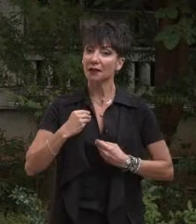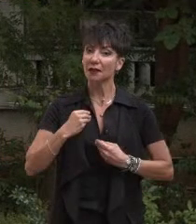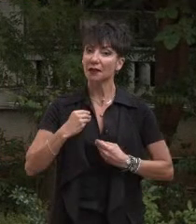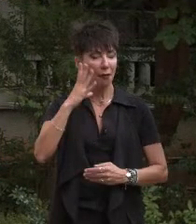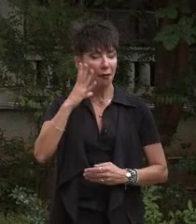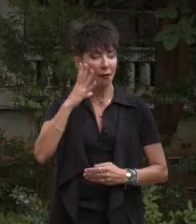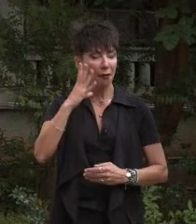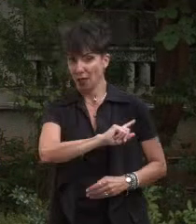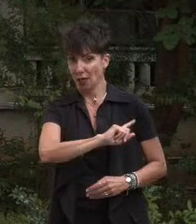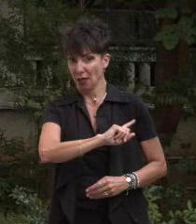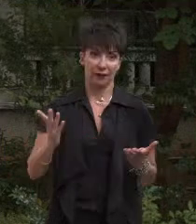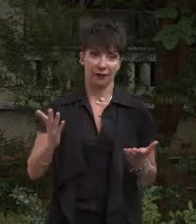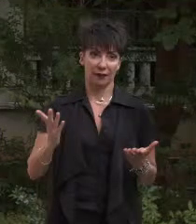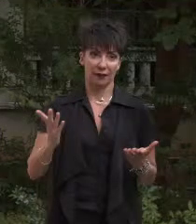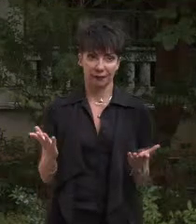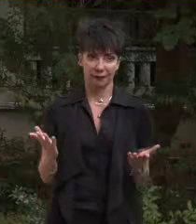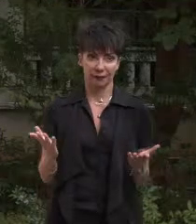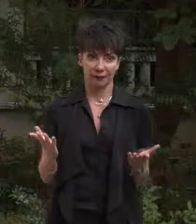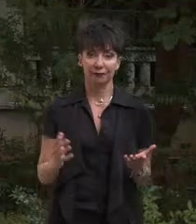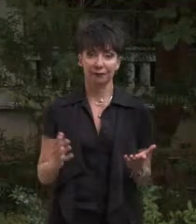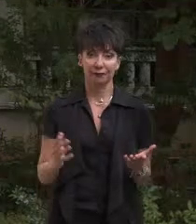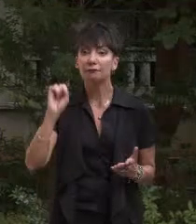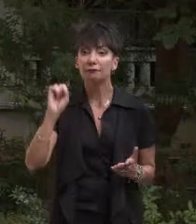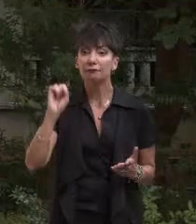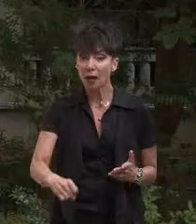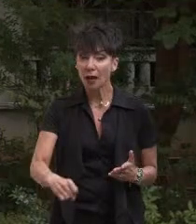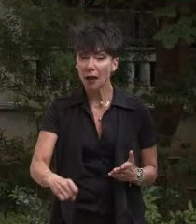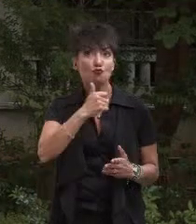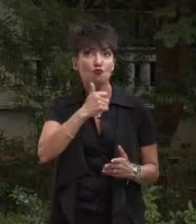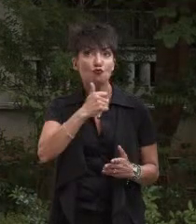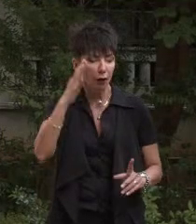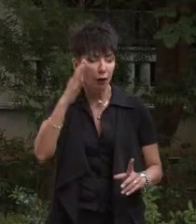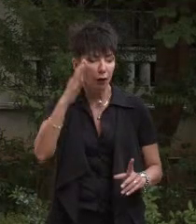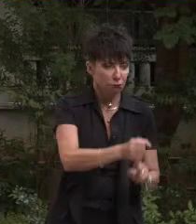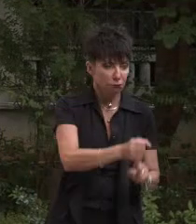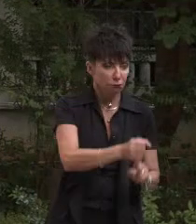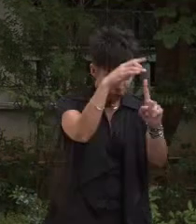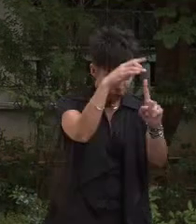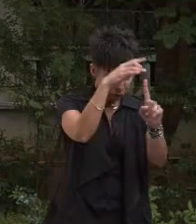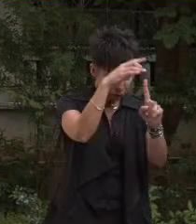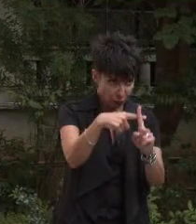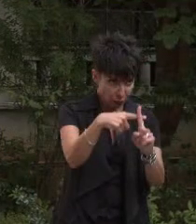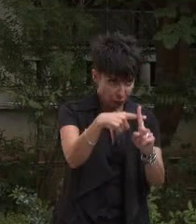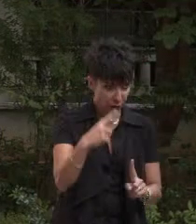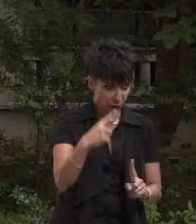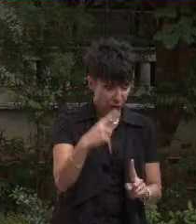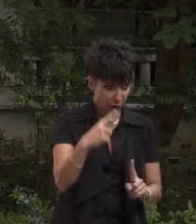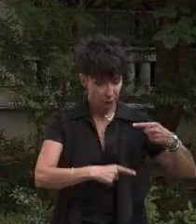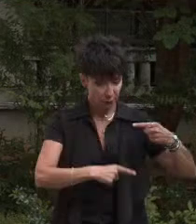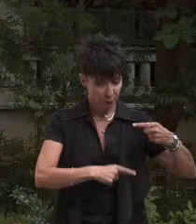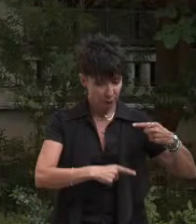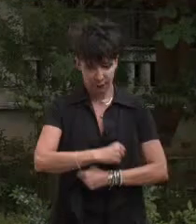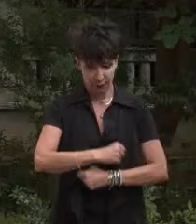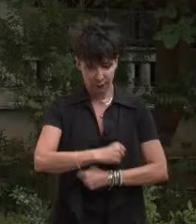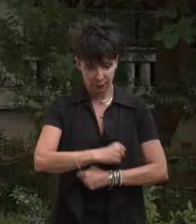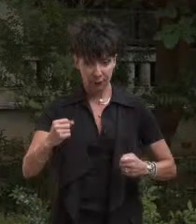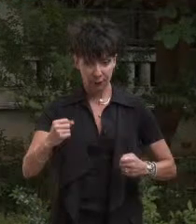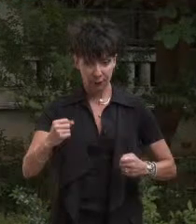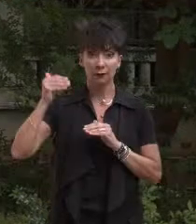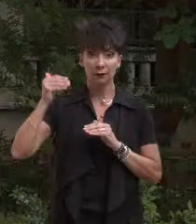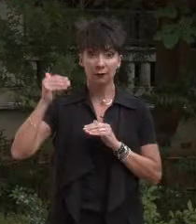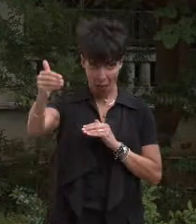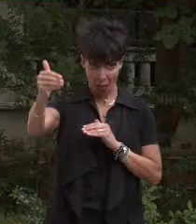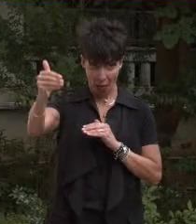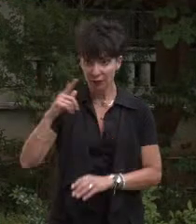forget. Take the good things and positive experience, learn from the bad ones, and one day, you, dear